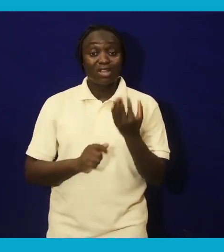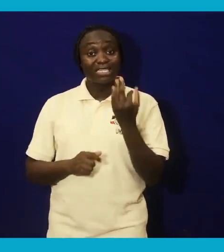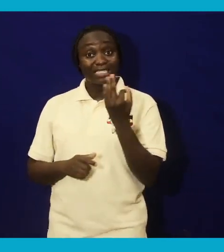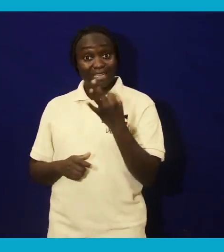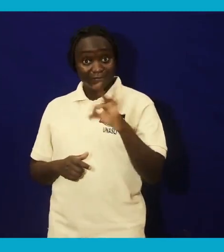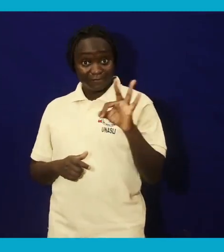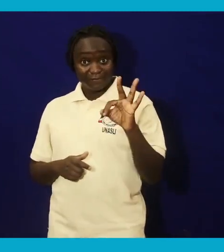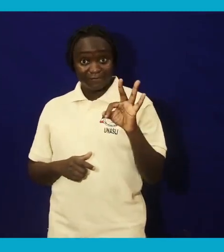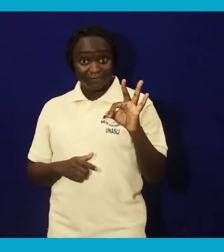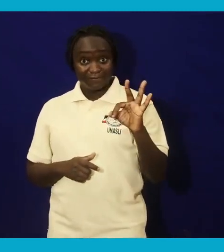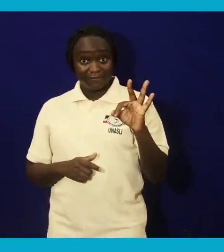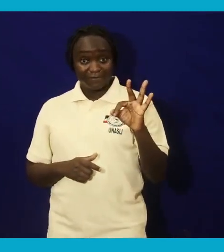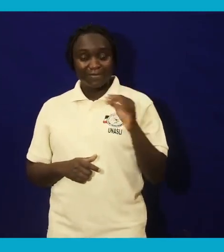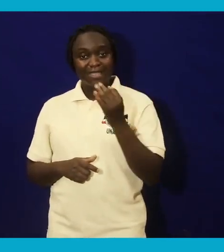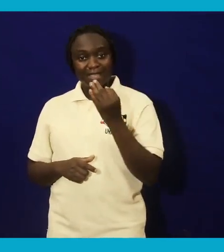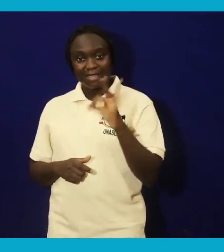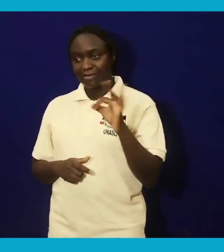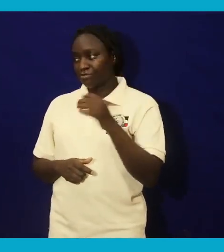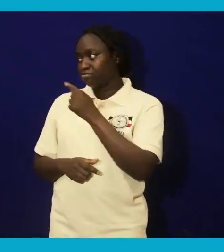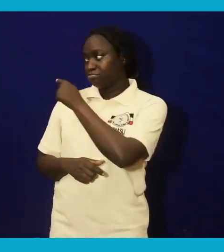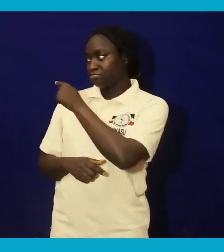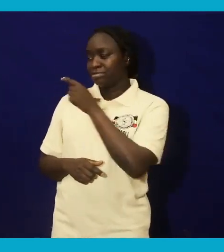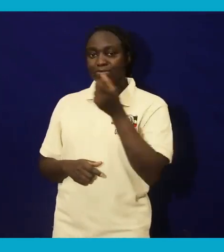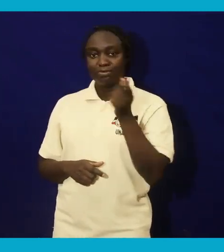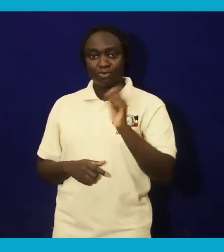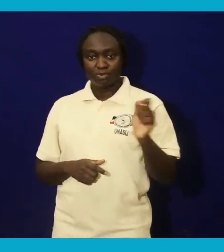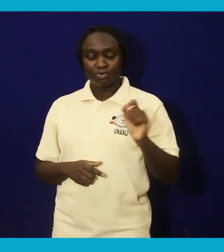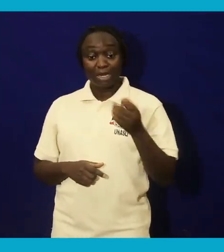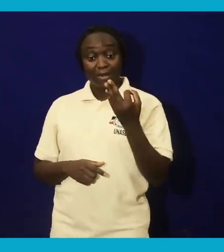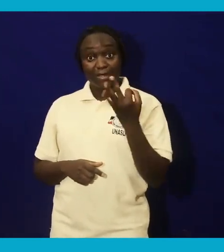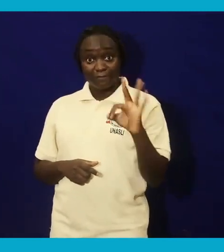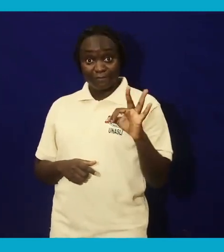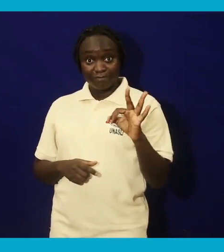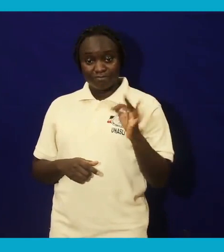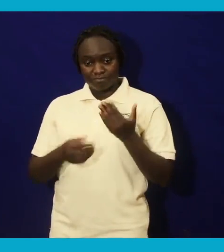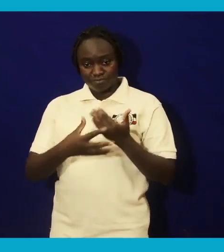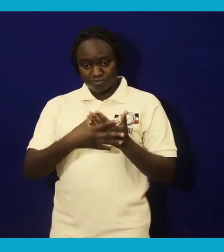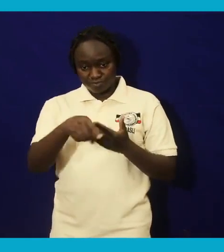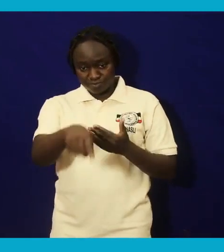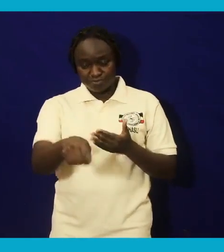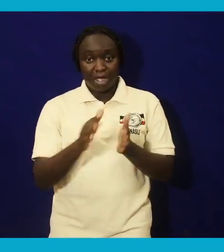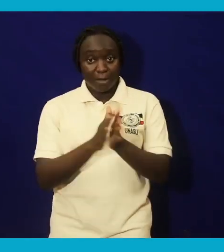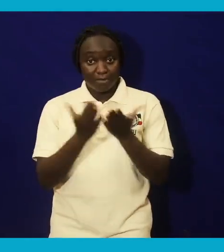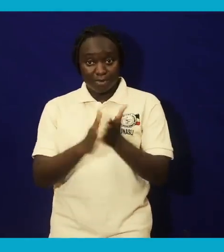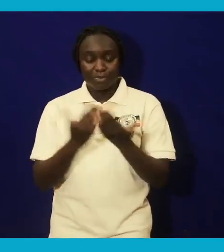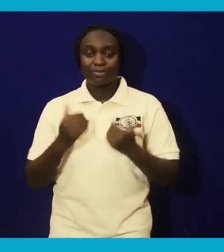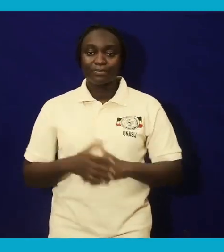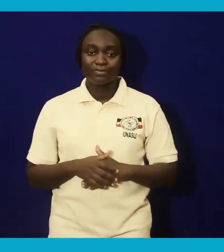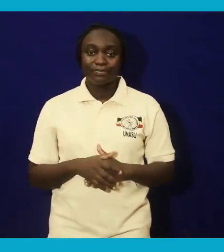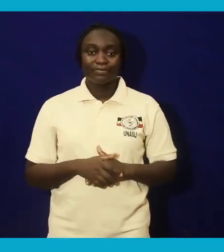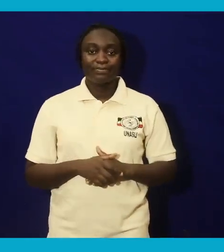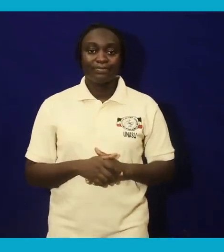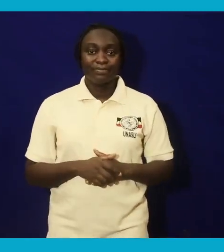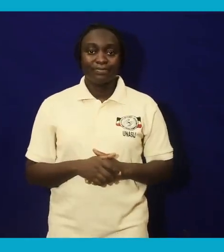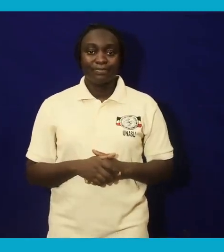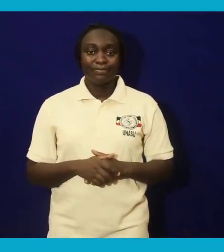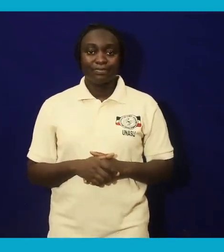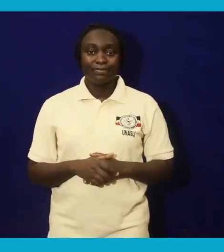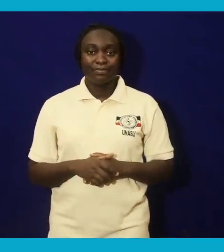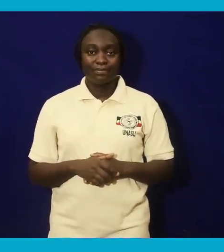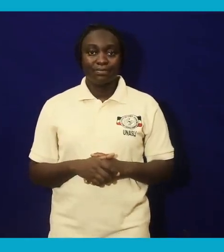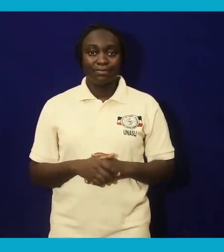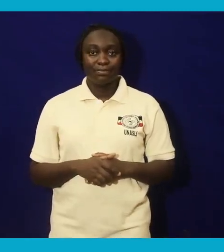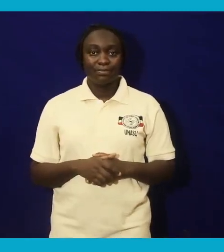F. F. Good. Thank you.